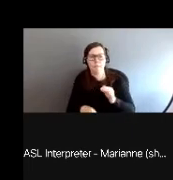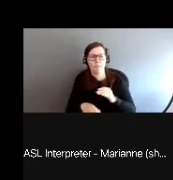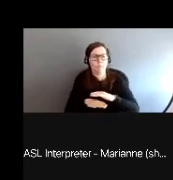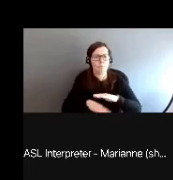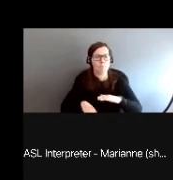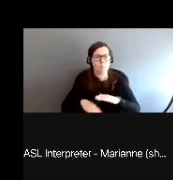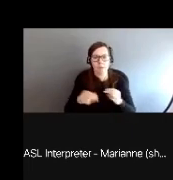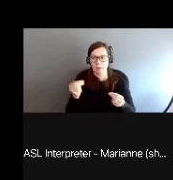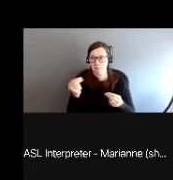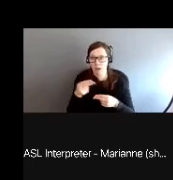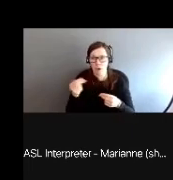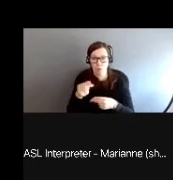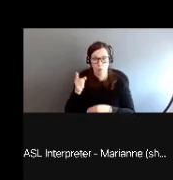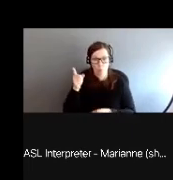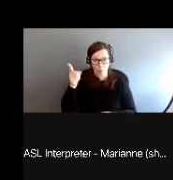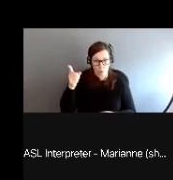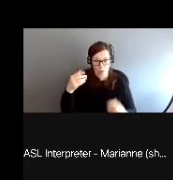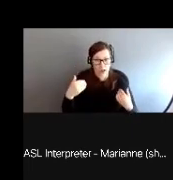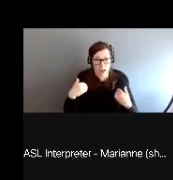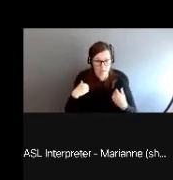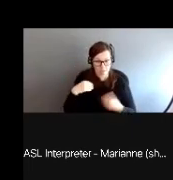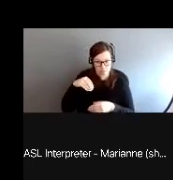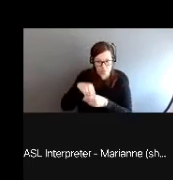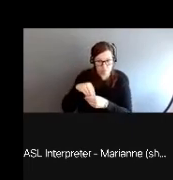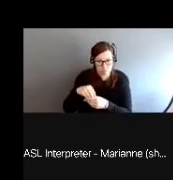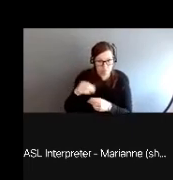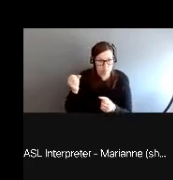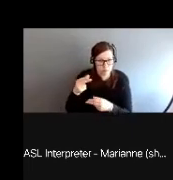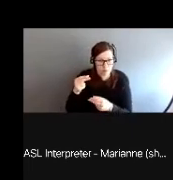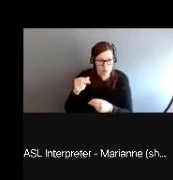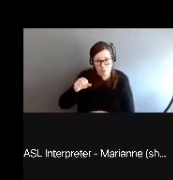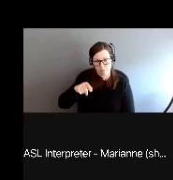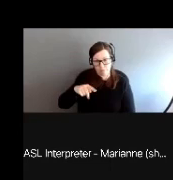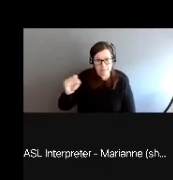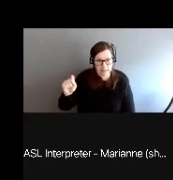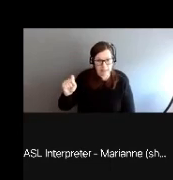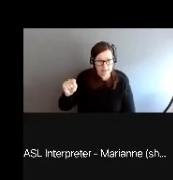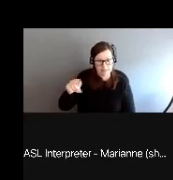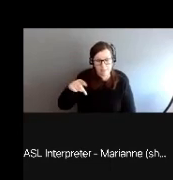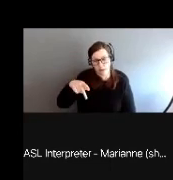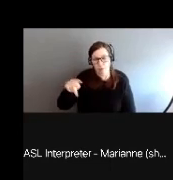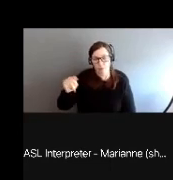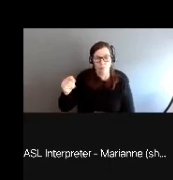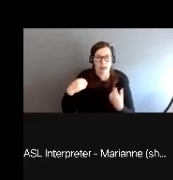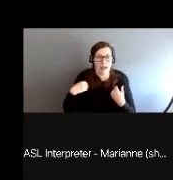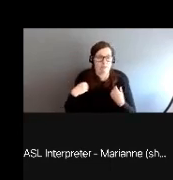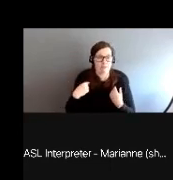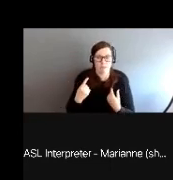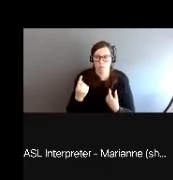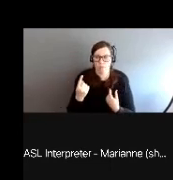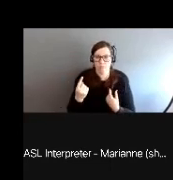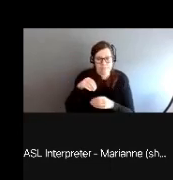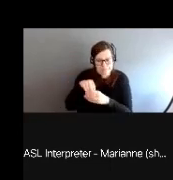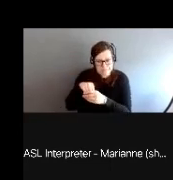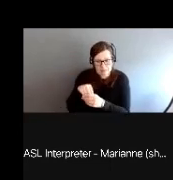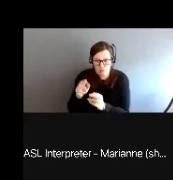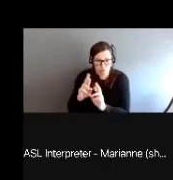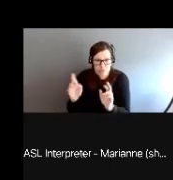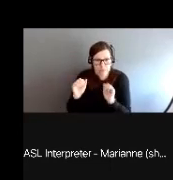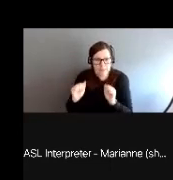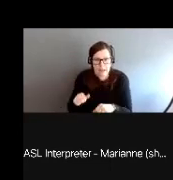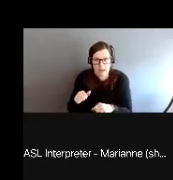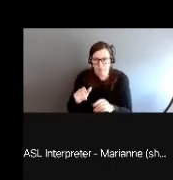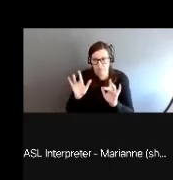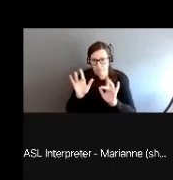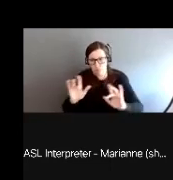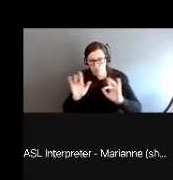has a recording feature built in. So you can find an option in the menu. You will be able to record yourself over to